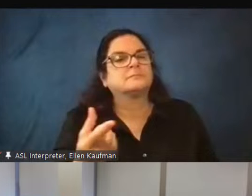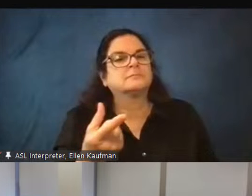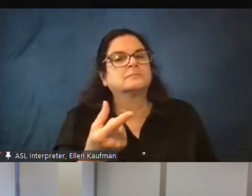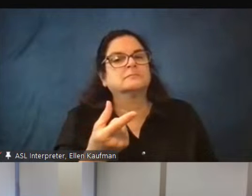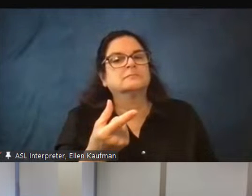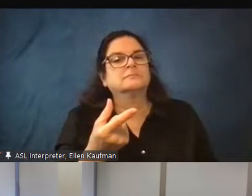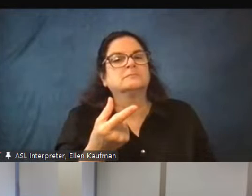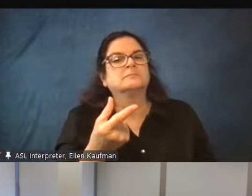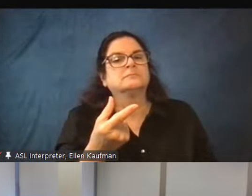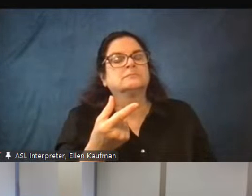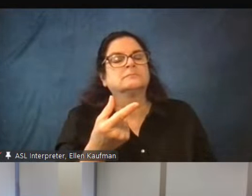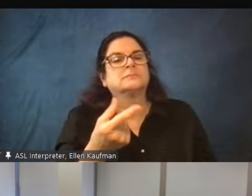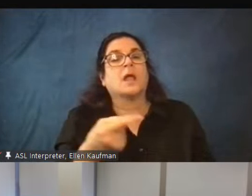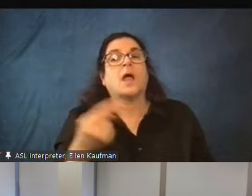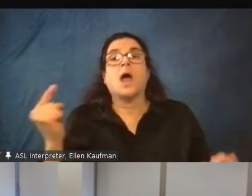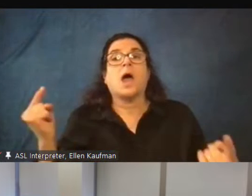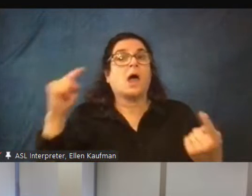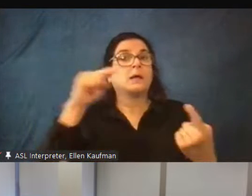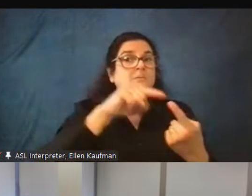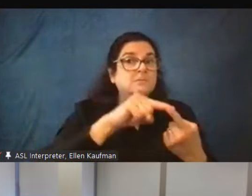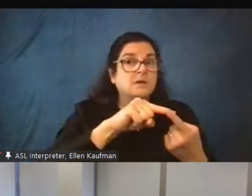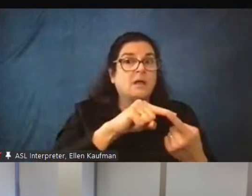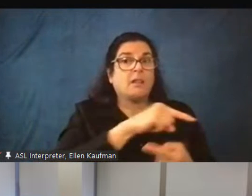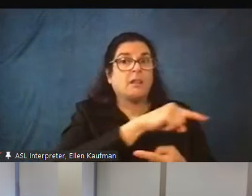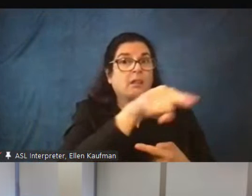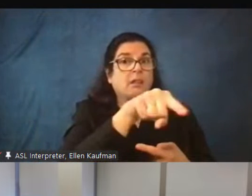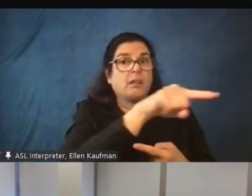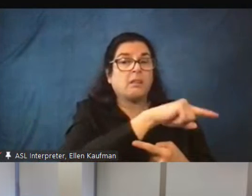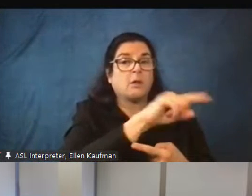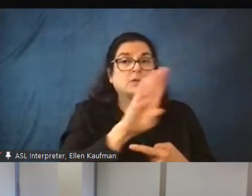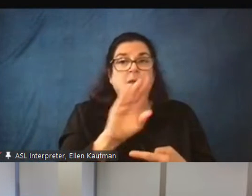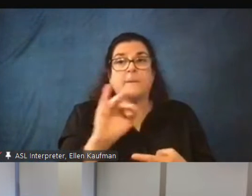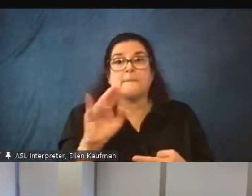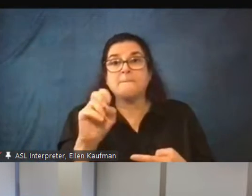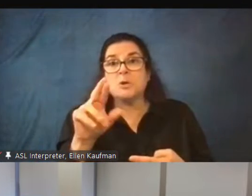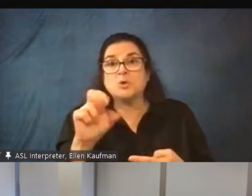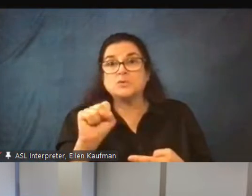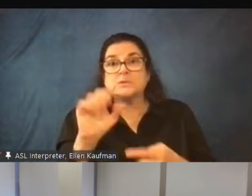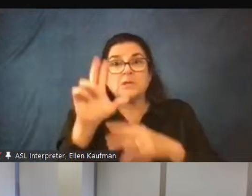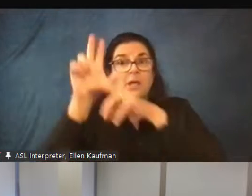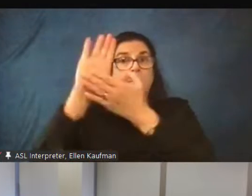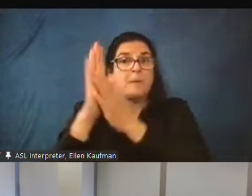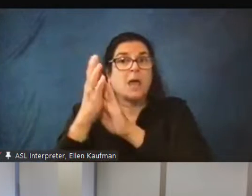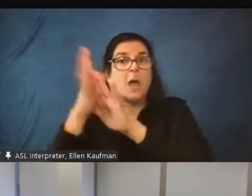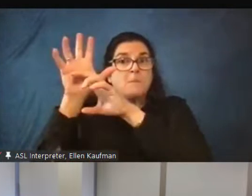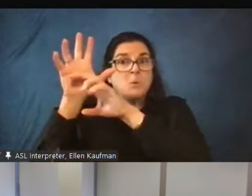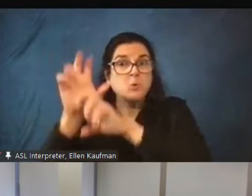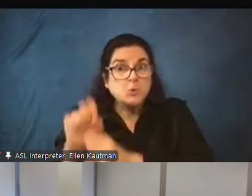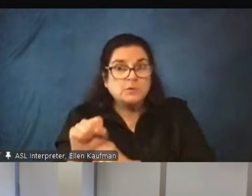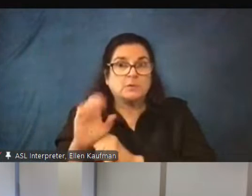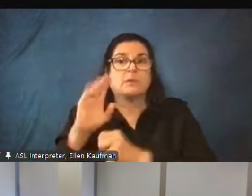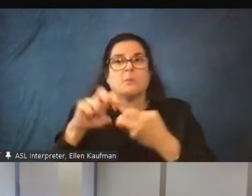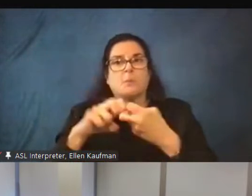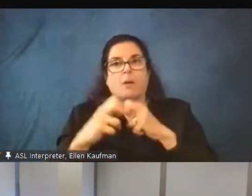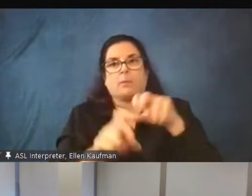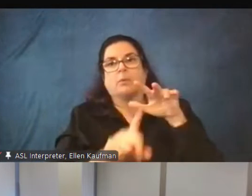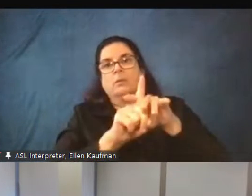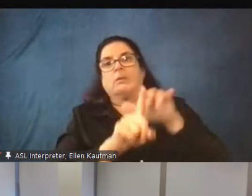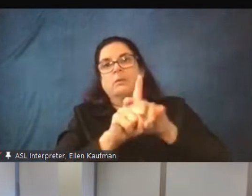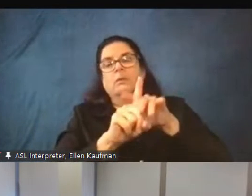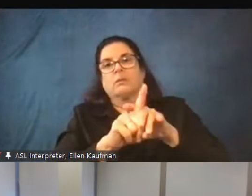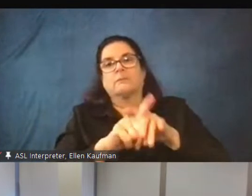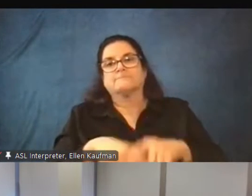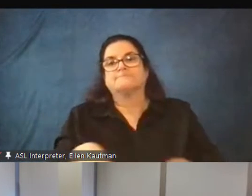the bidders or proposals get used to it, that we're gonna run into this problem. Okay, thank you. I have your